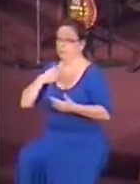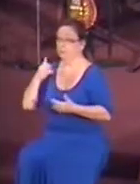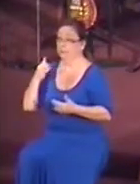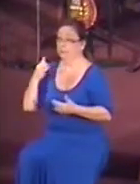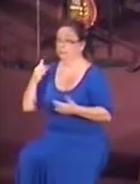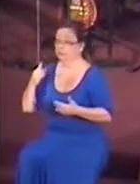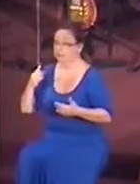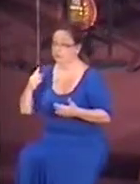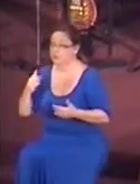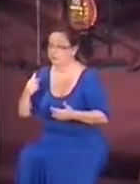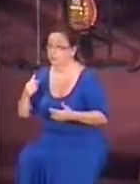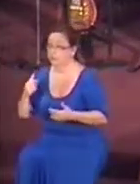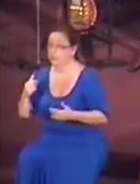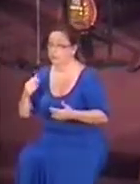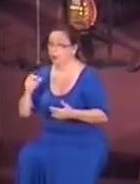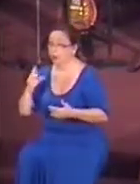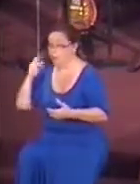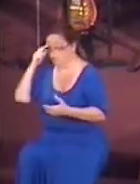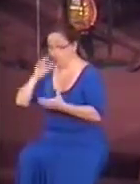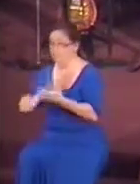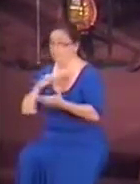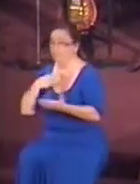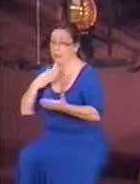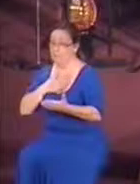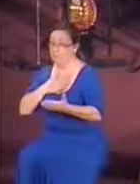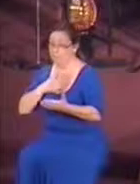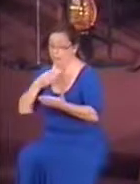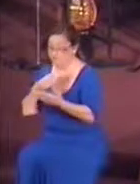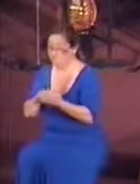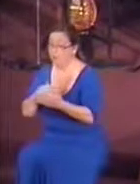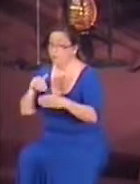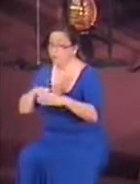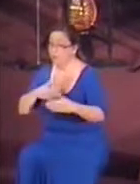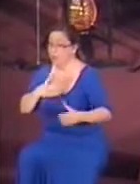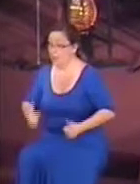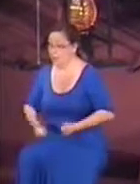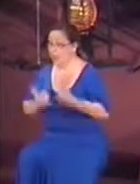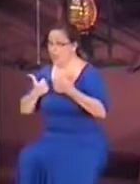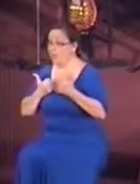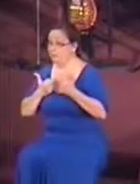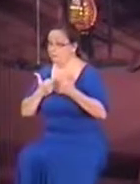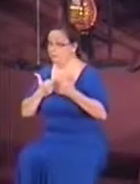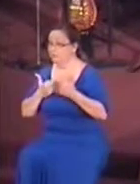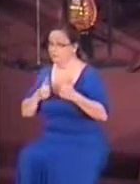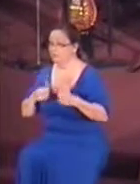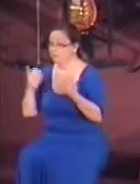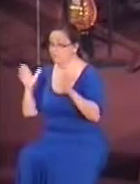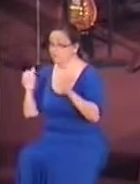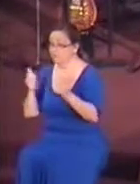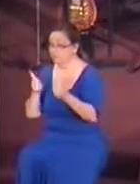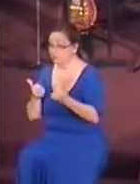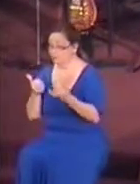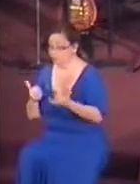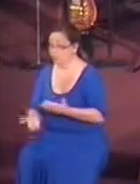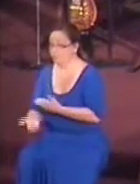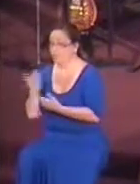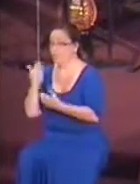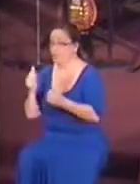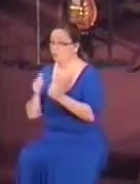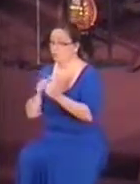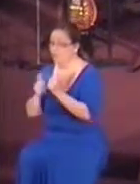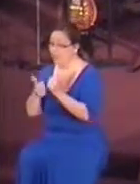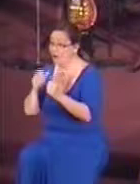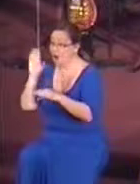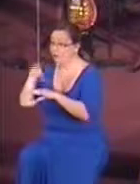words that I am saying, believe on the evidences that I have shown you in my life. And so I want to conclude this morning with some simple ways that you can overcome